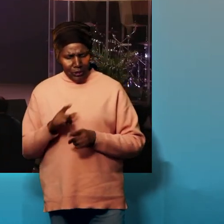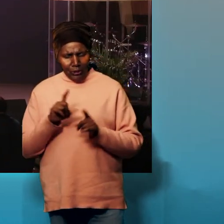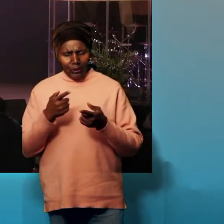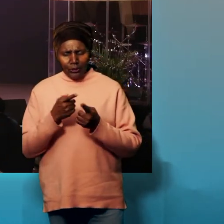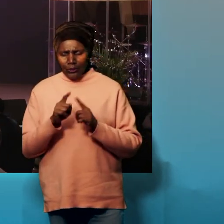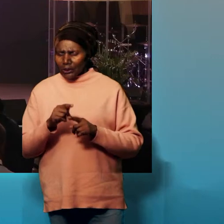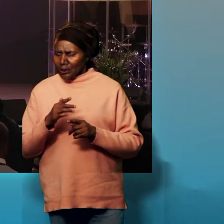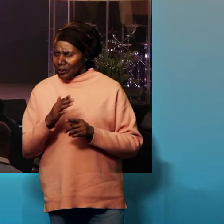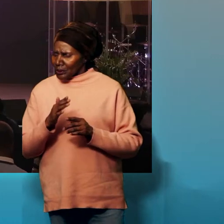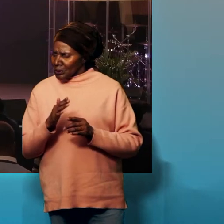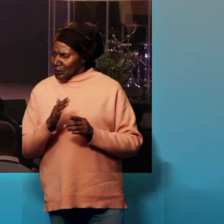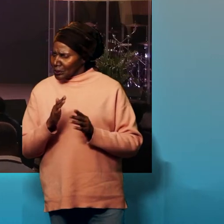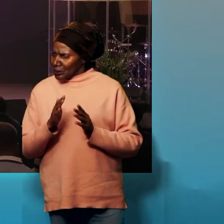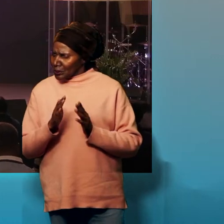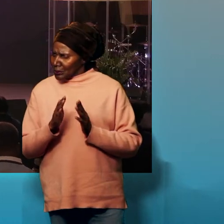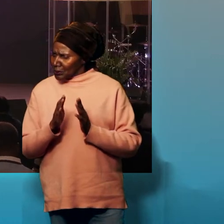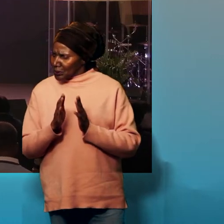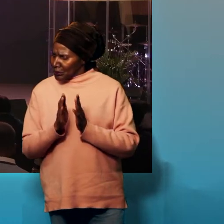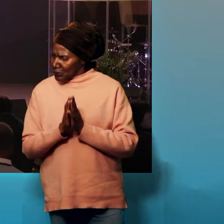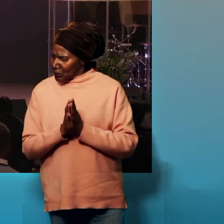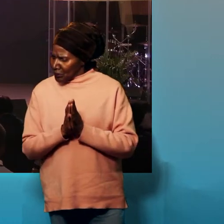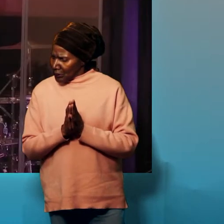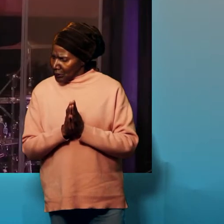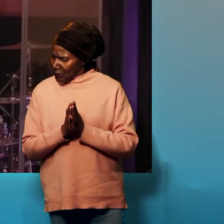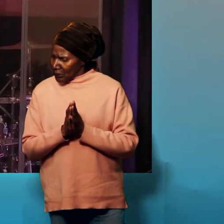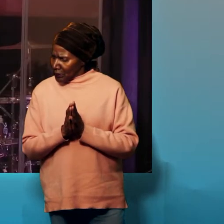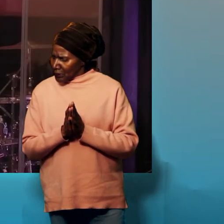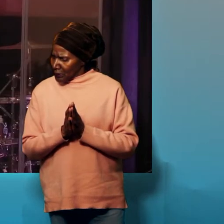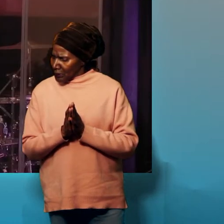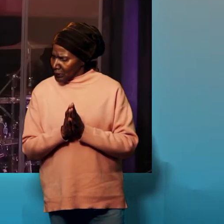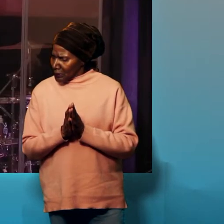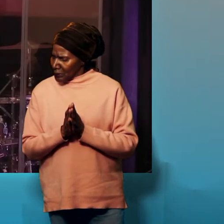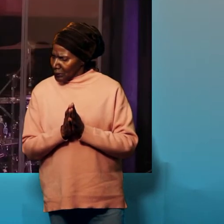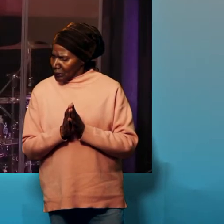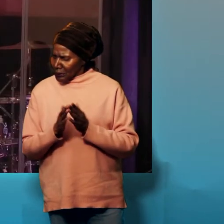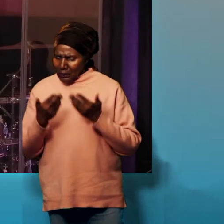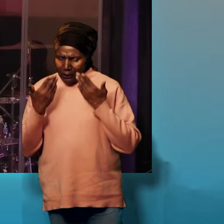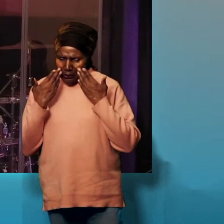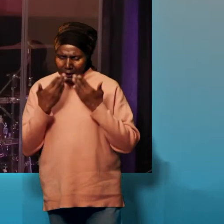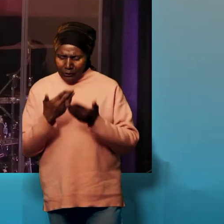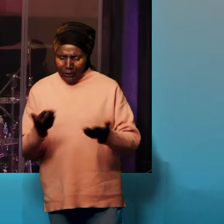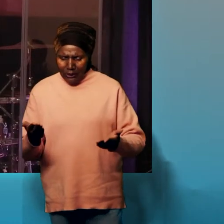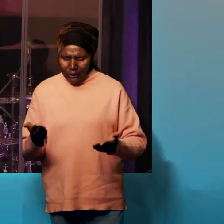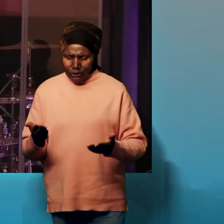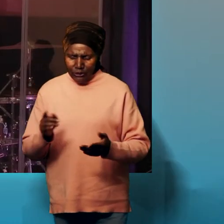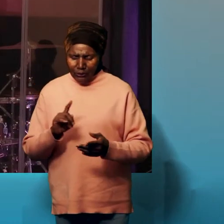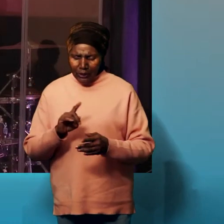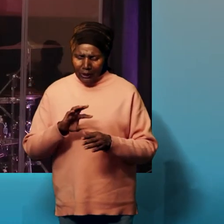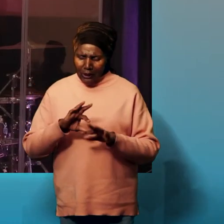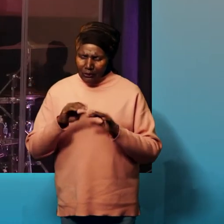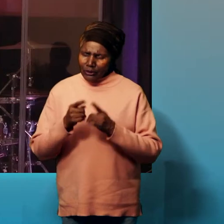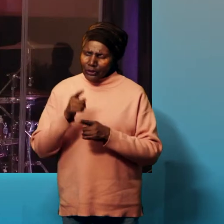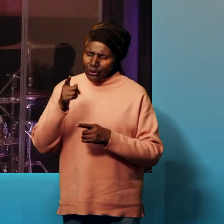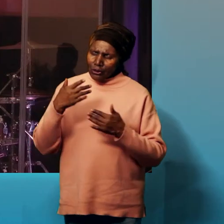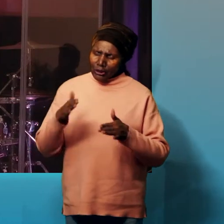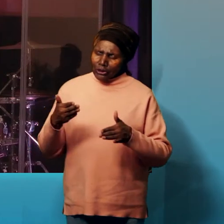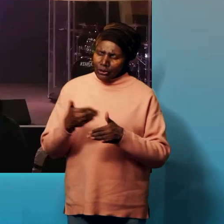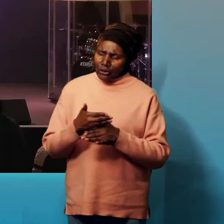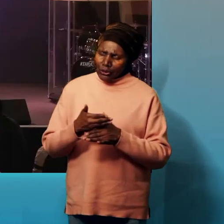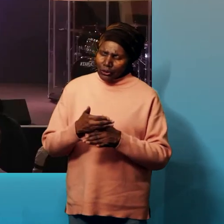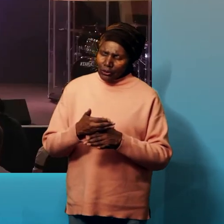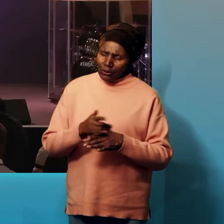a revelation of what you have done for us, a fresh revelation. In the name of